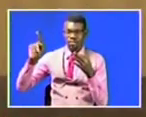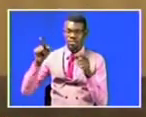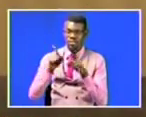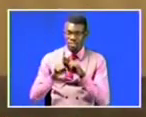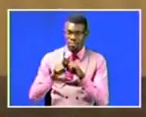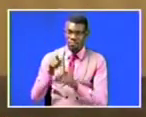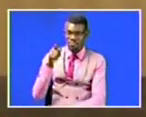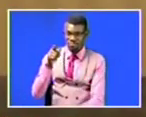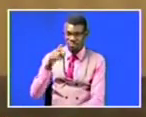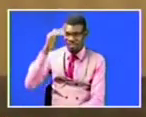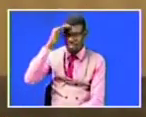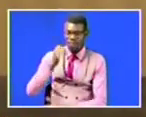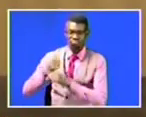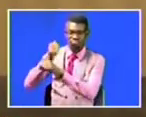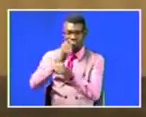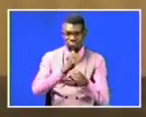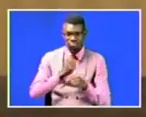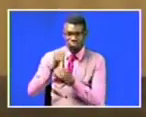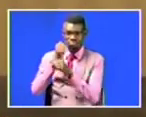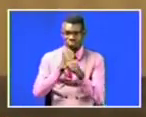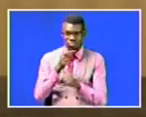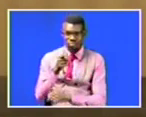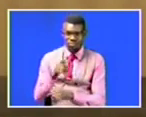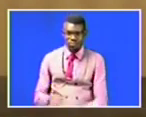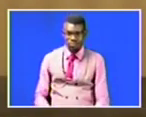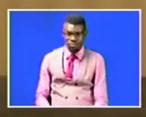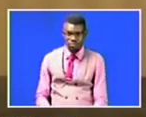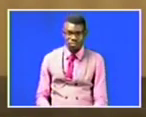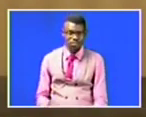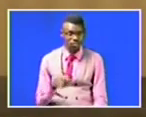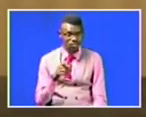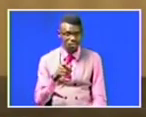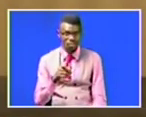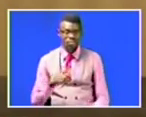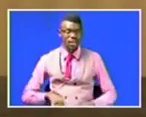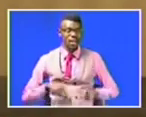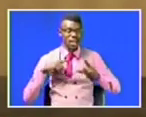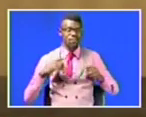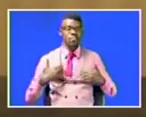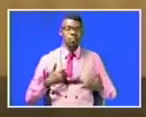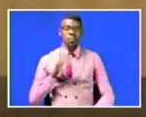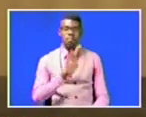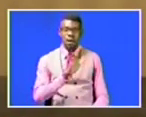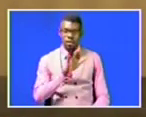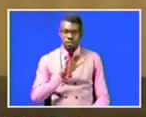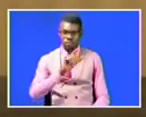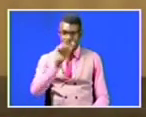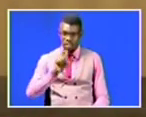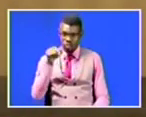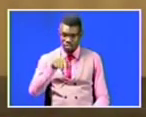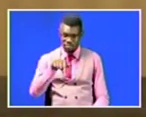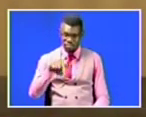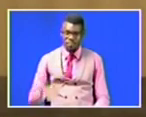I relate that to the local social demographic life of the people in this region.